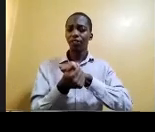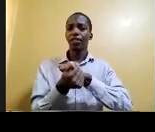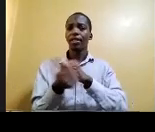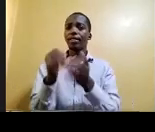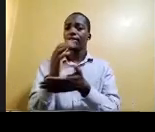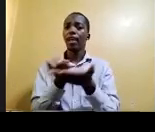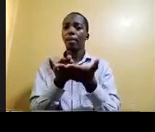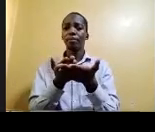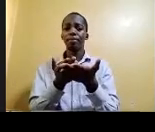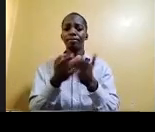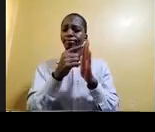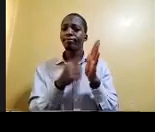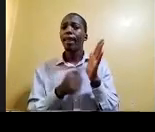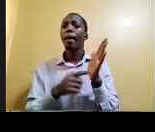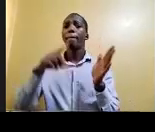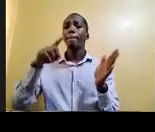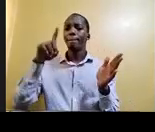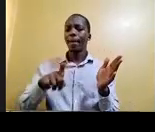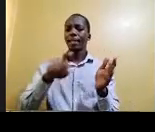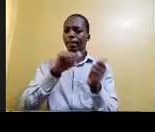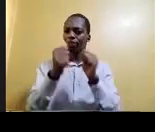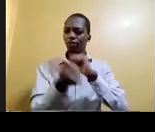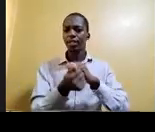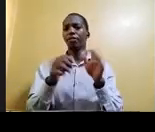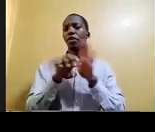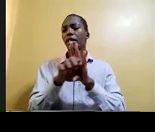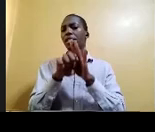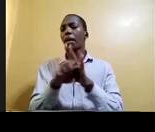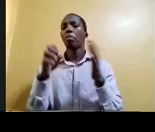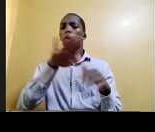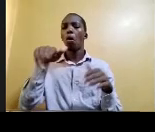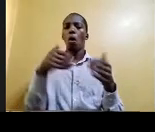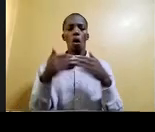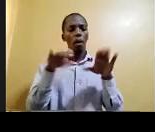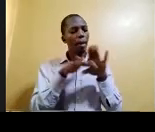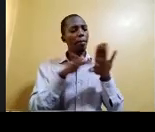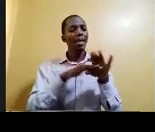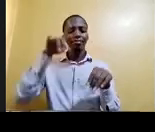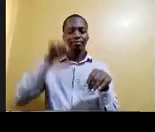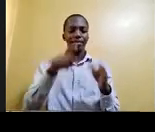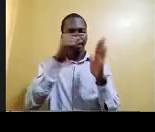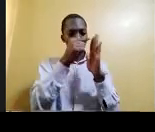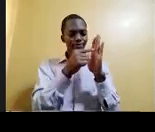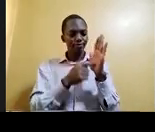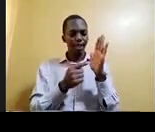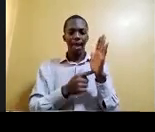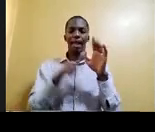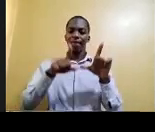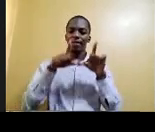need to be addressed, such as the fact that all members in futures must be listed on the organic certificate. Next slide,